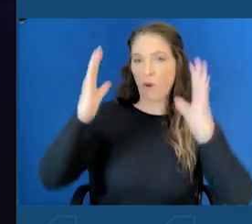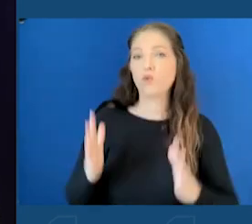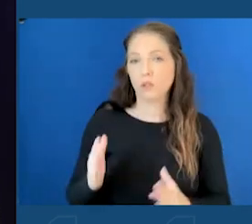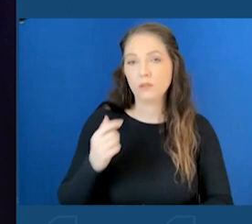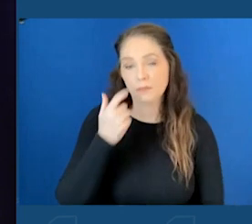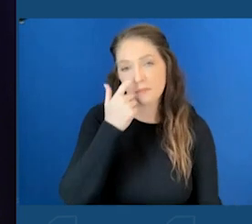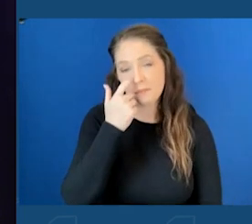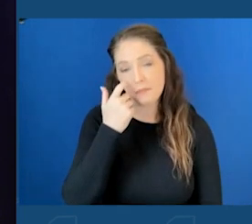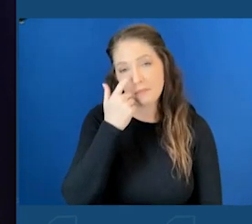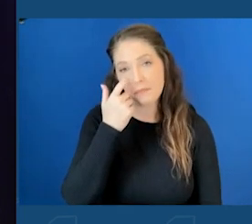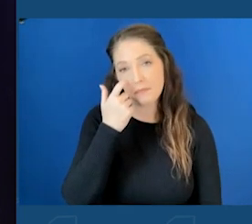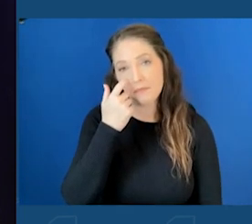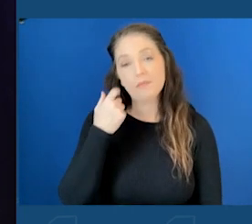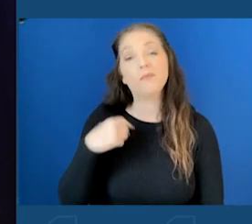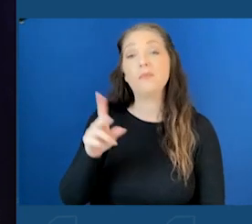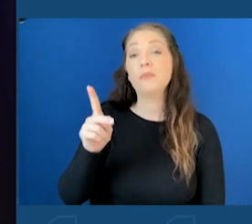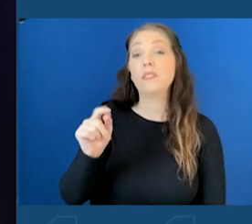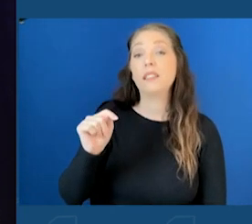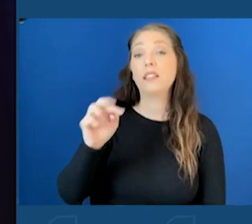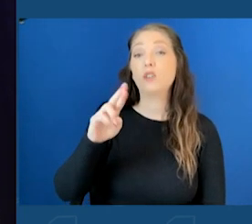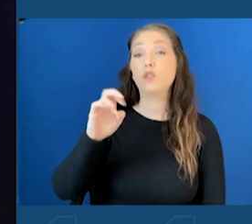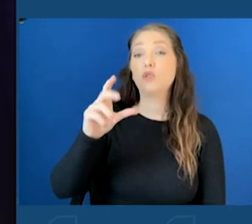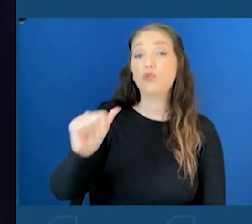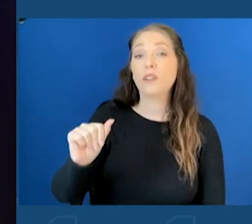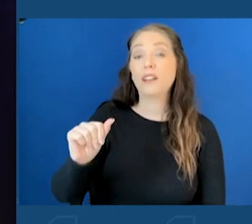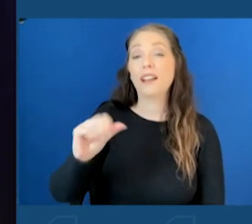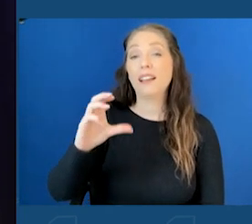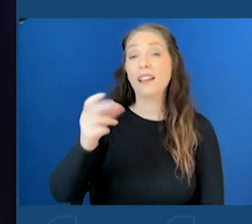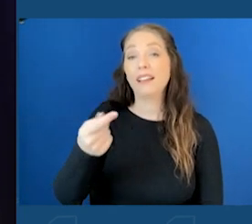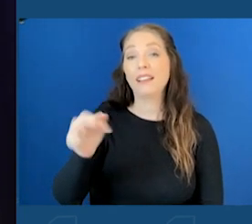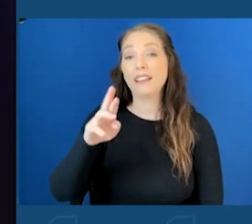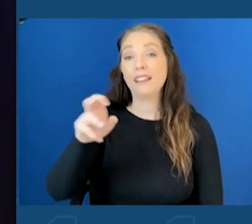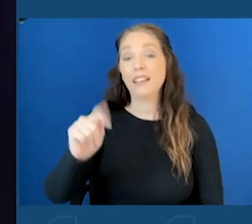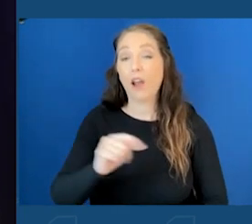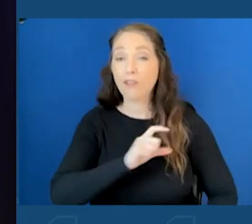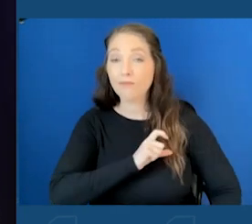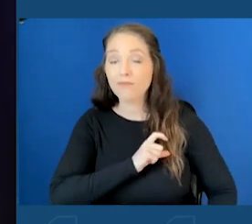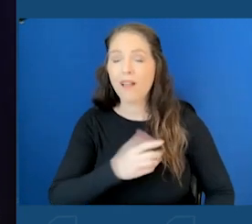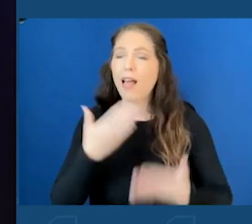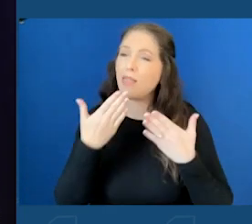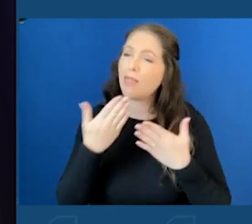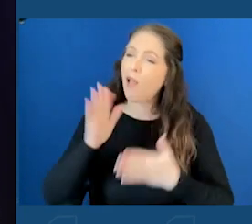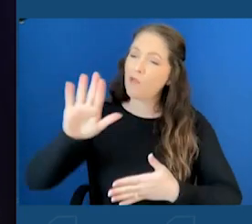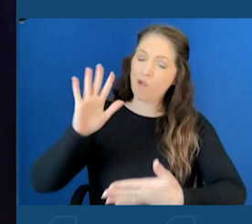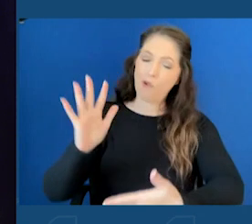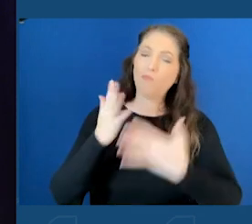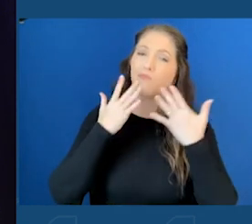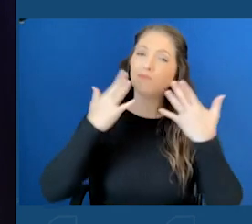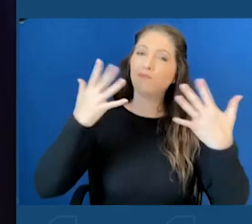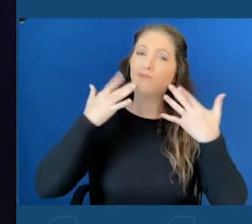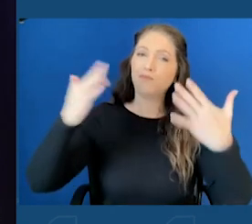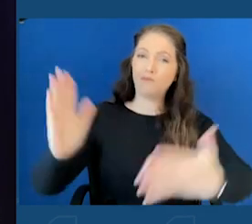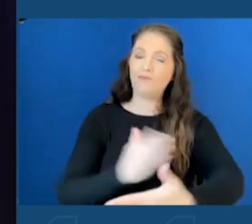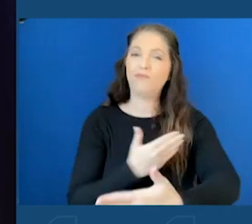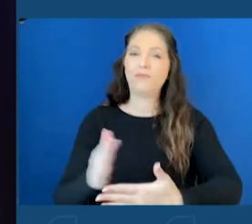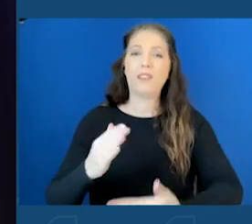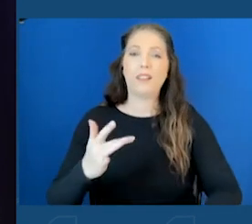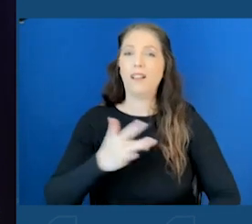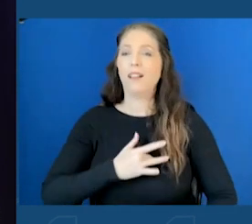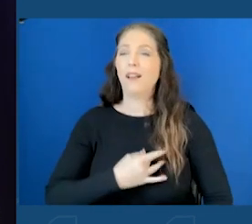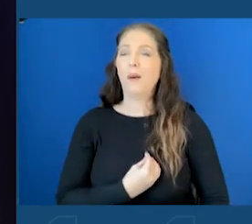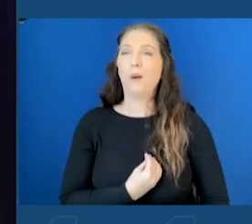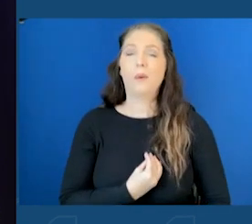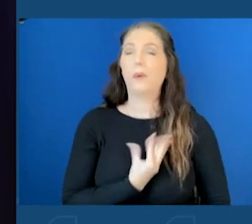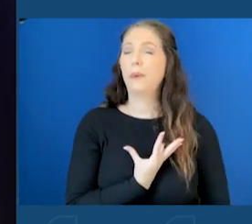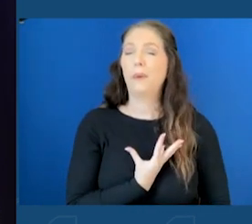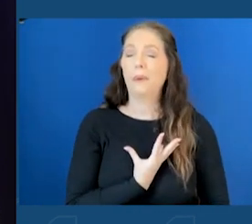Trooper Katrina Garrett, I thank you for blessing us with that beautiful rendition of our national anthem. It always makes my heart flip when I realize we're so